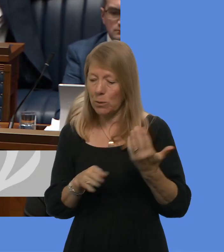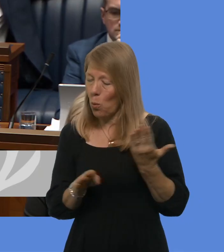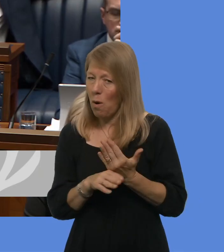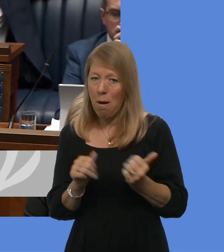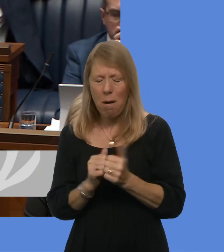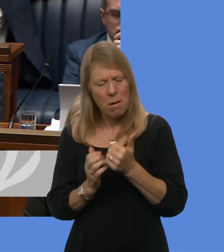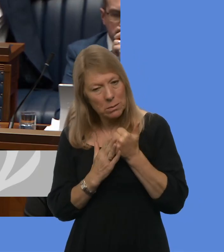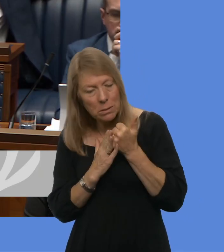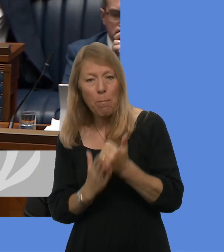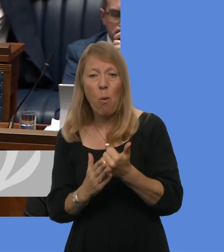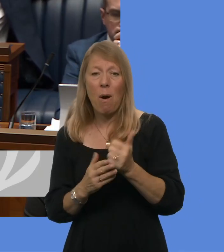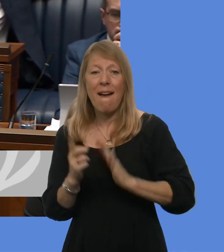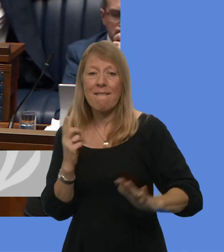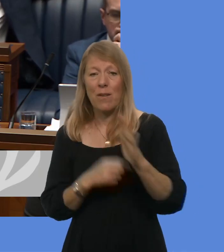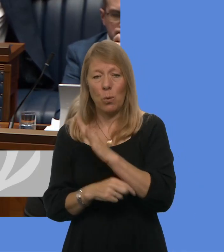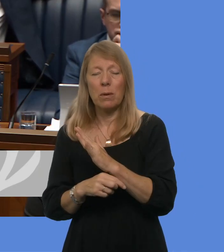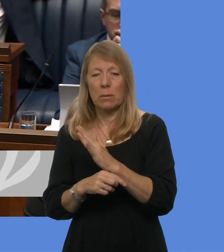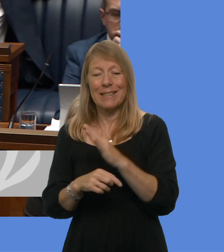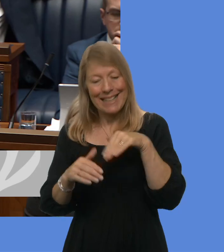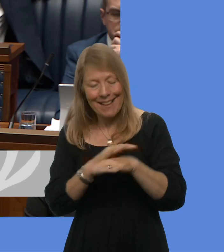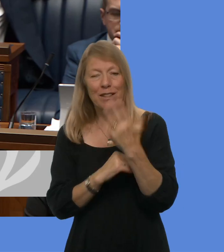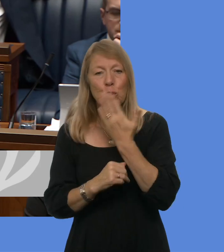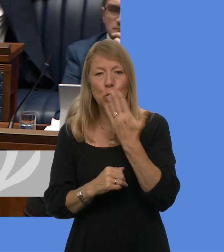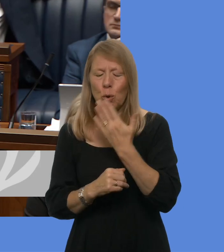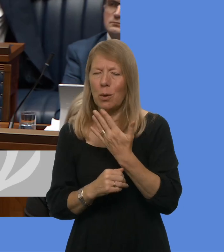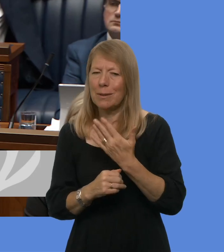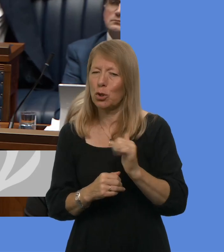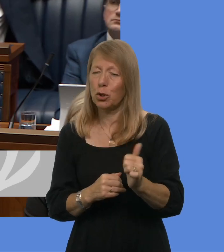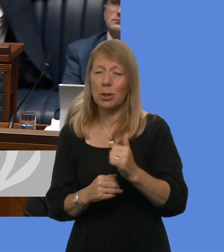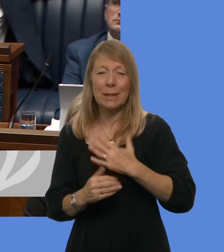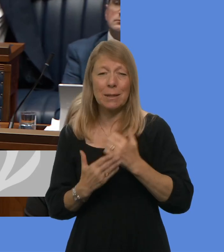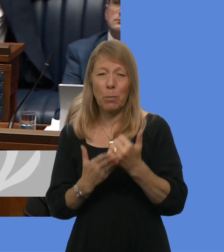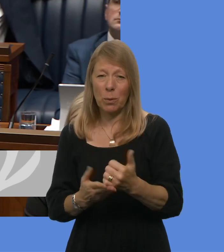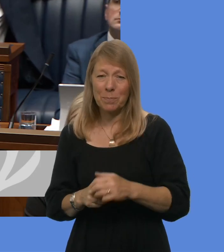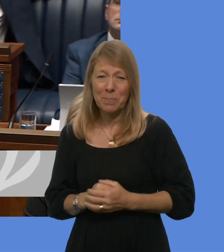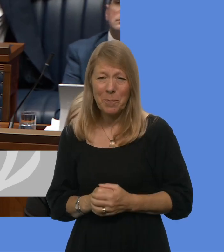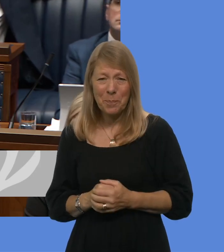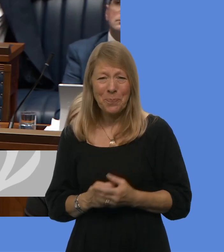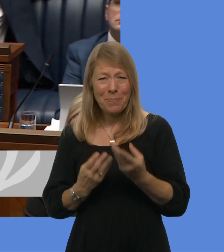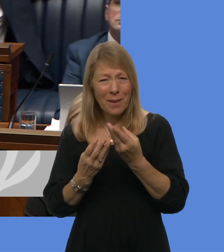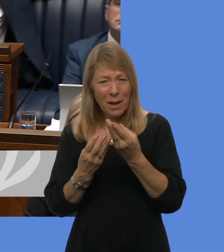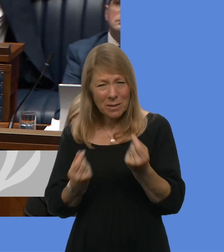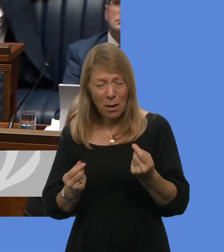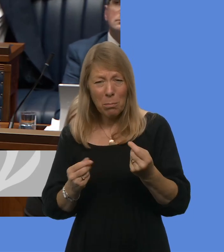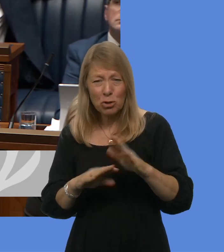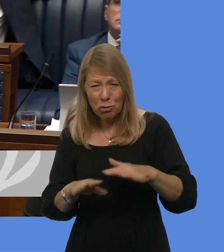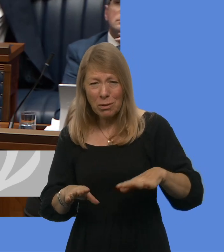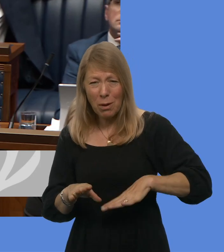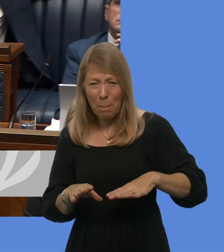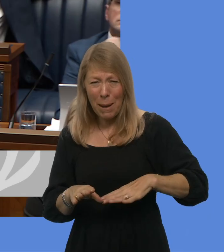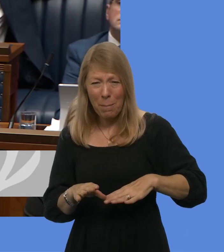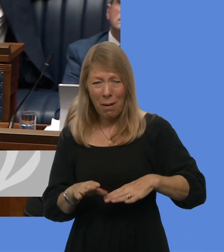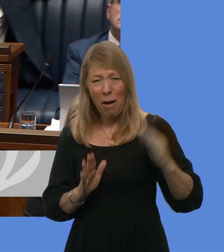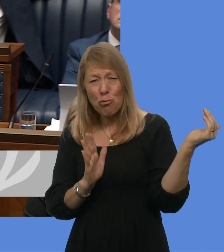within our school environments that need that support. Some of these young people have fled a war-torn area.